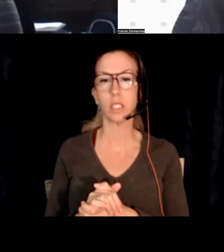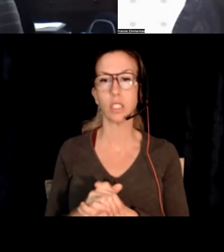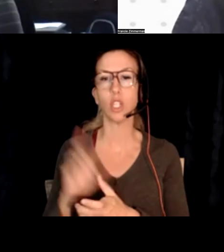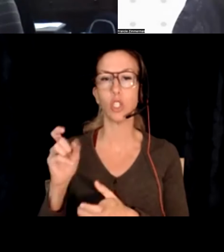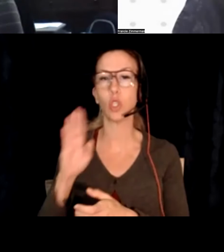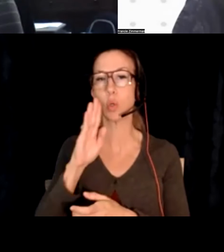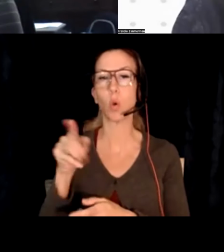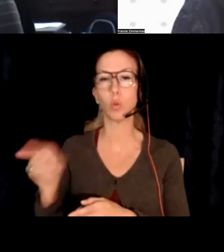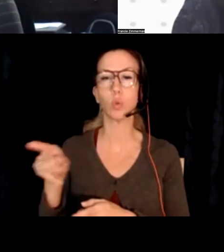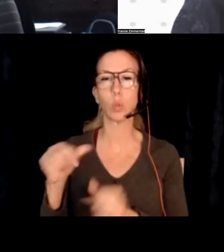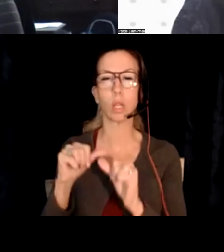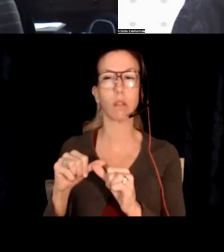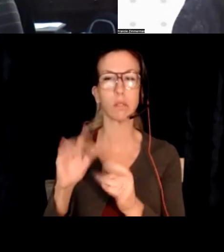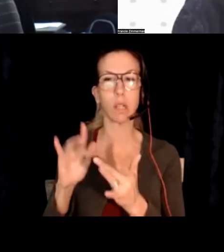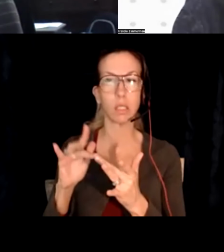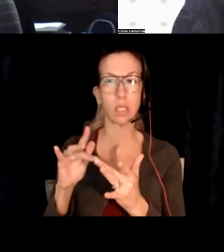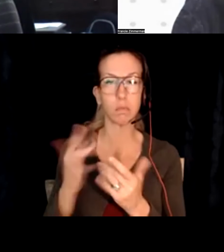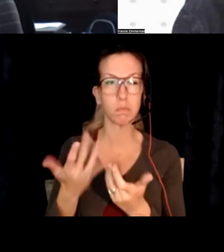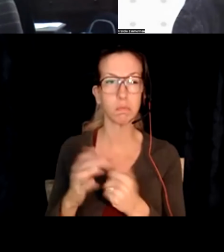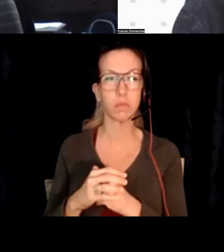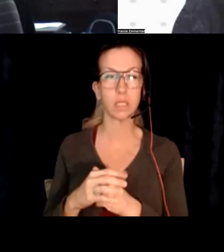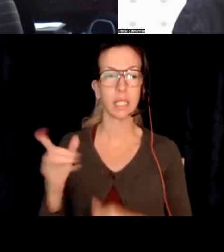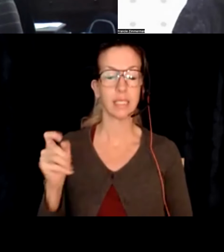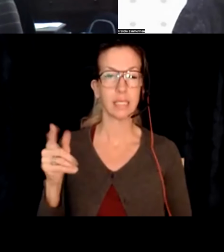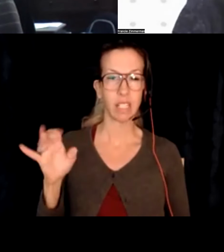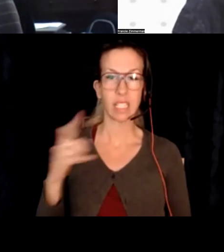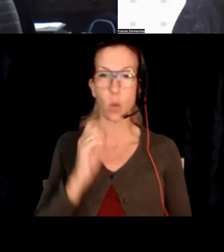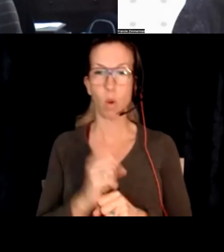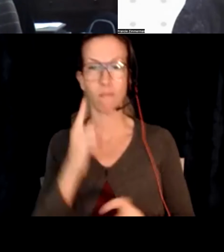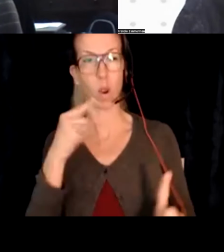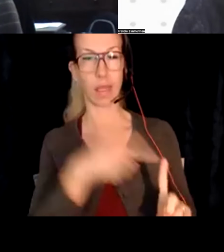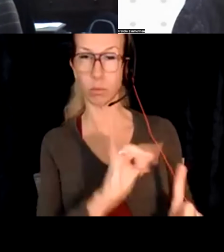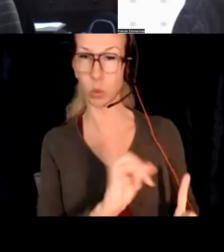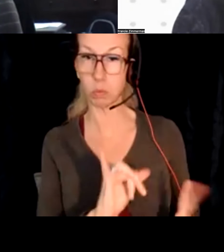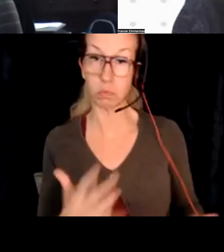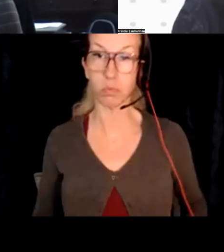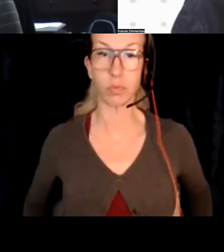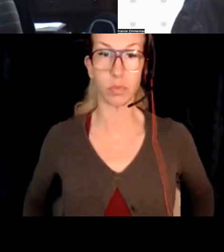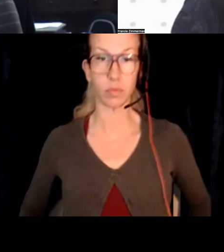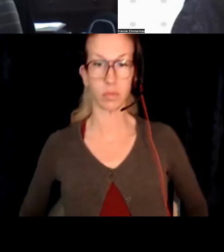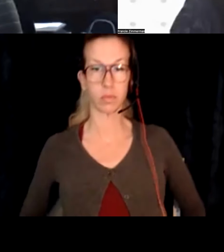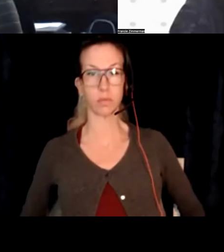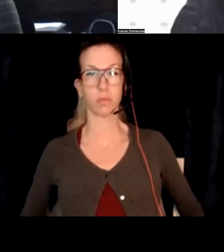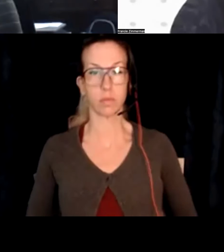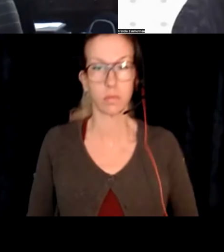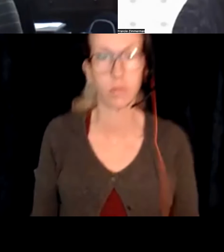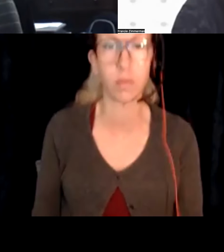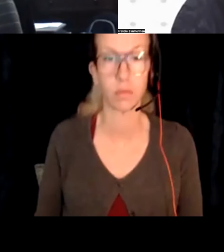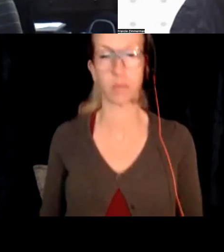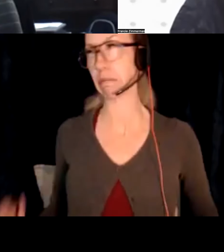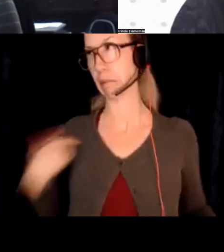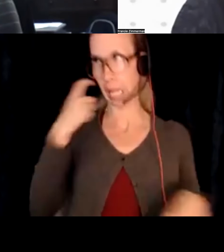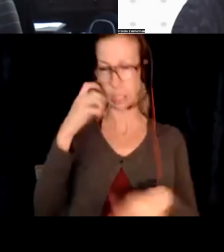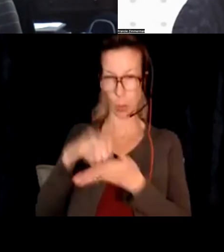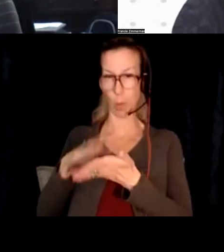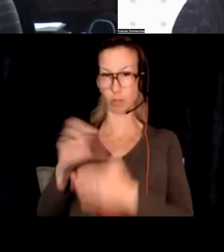Contact. So, and Stephanie, somebody else said that it's working for them. I just dropped it in the chat. Oh, great. Thank you so